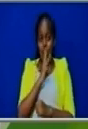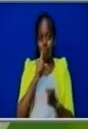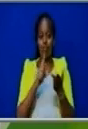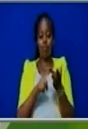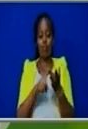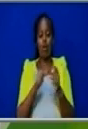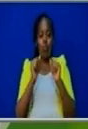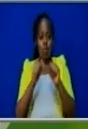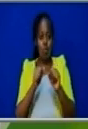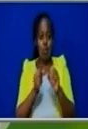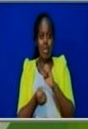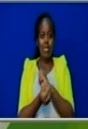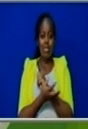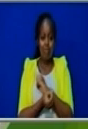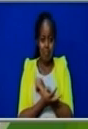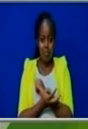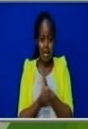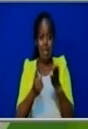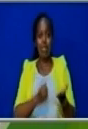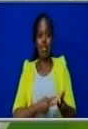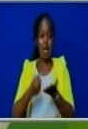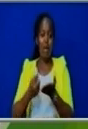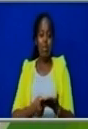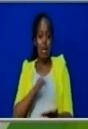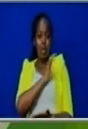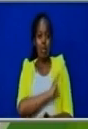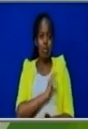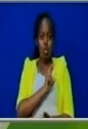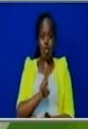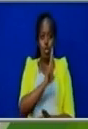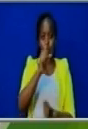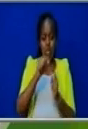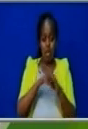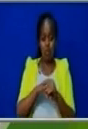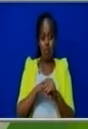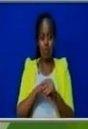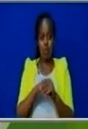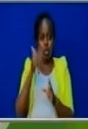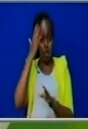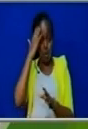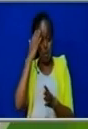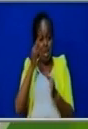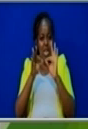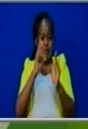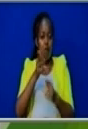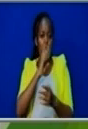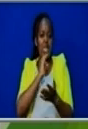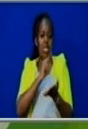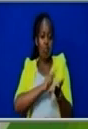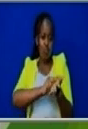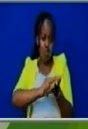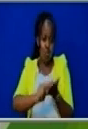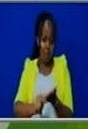And you should also be able to discuss the properties used in determining the purity of water.